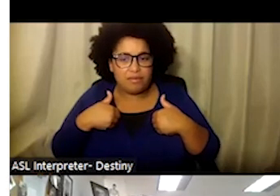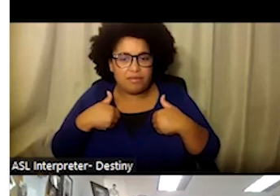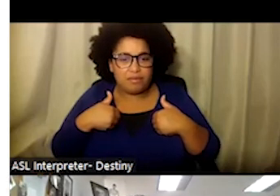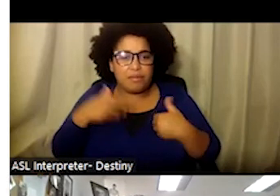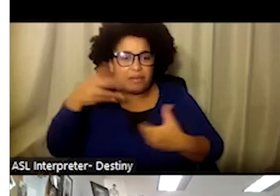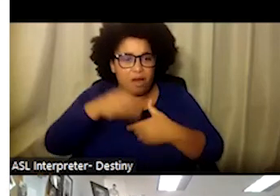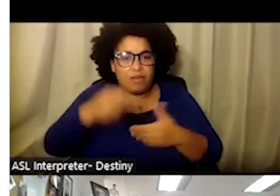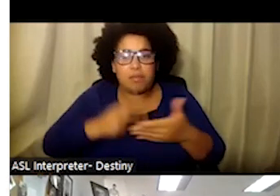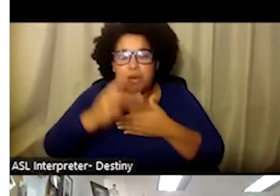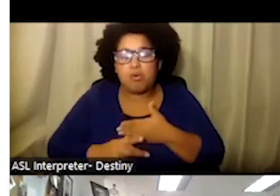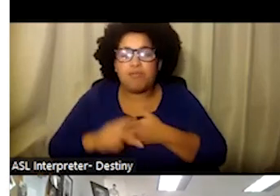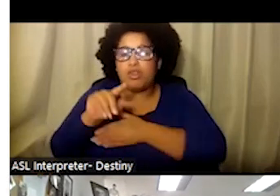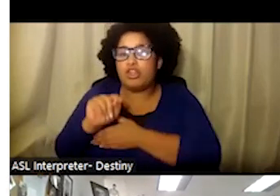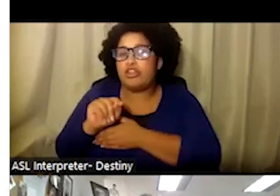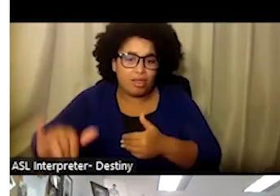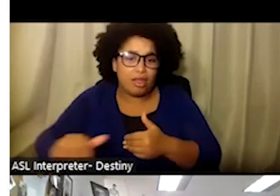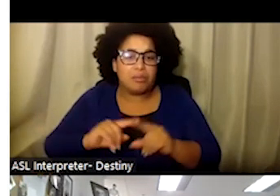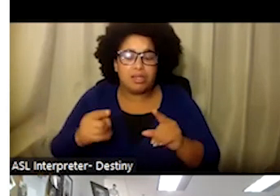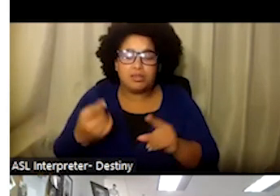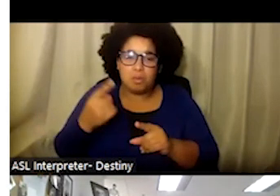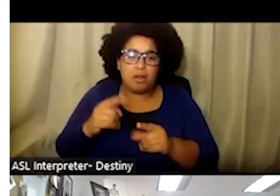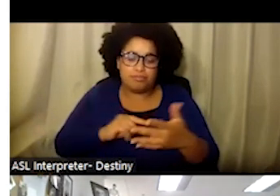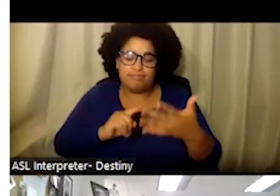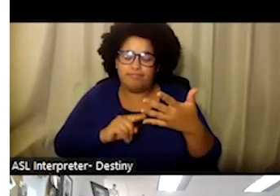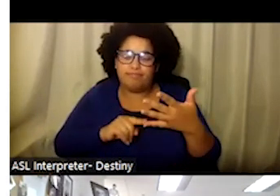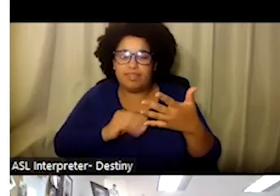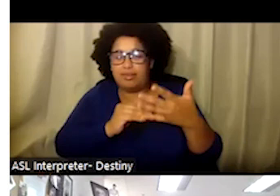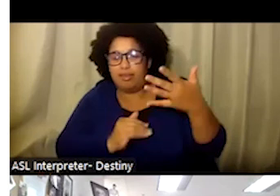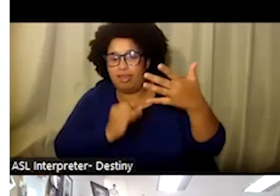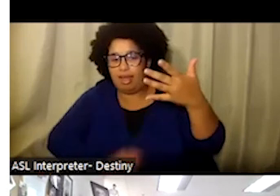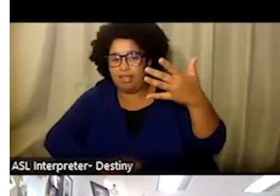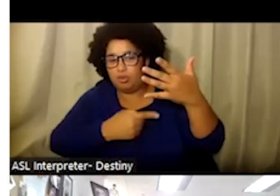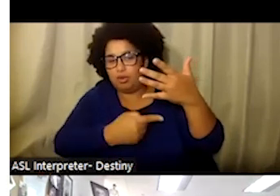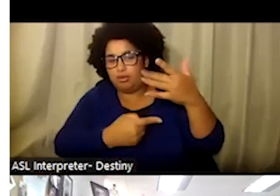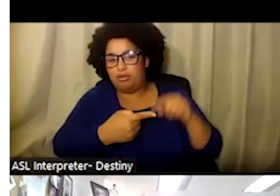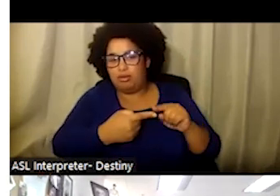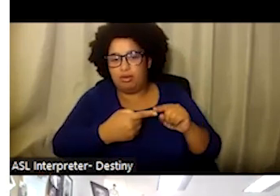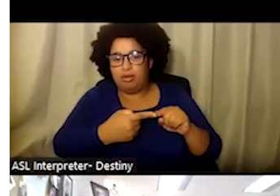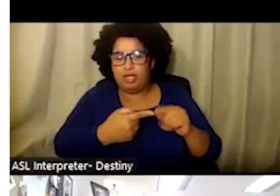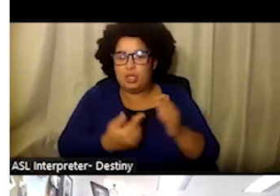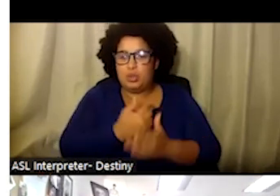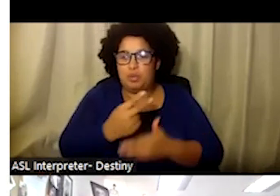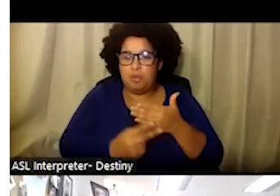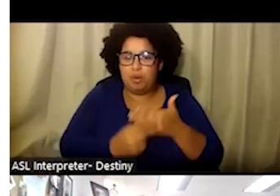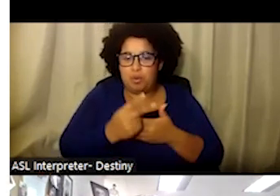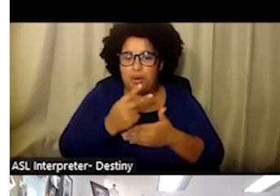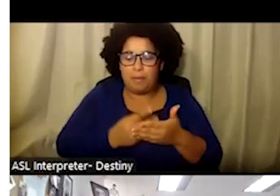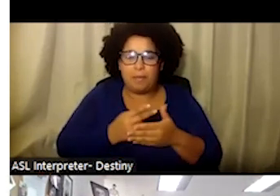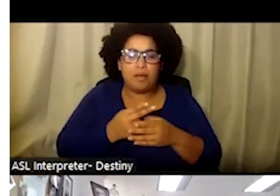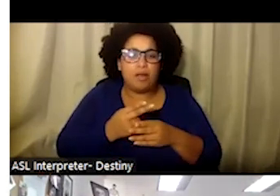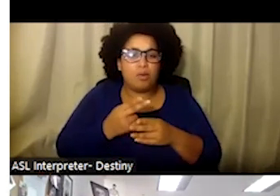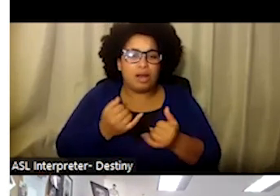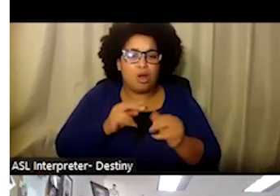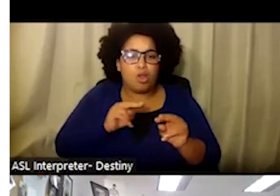program, and you just transfer to another regional center. And then finally, there's a really neat new program that we're all looking at.